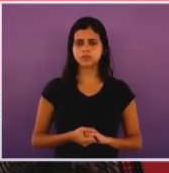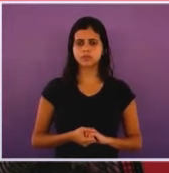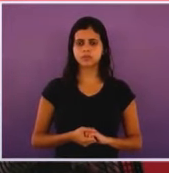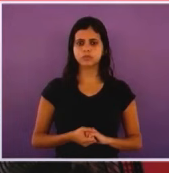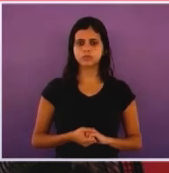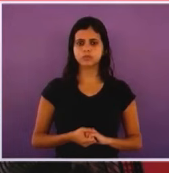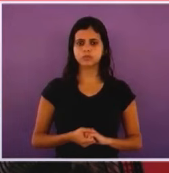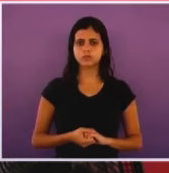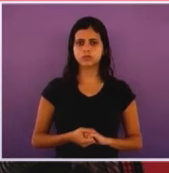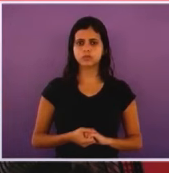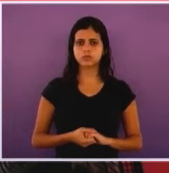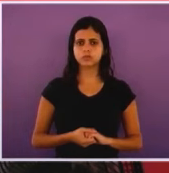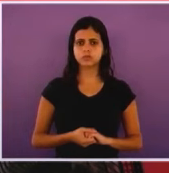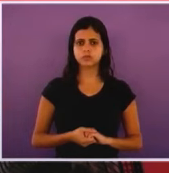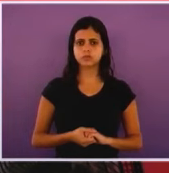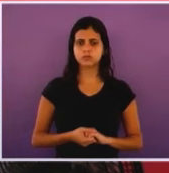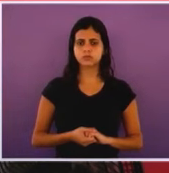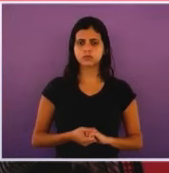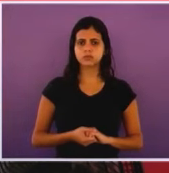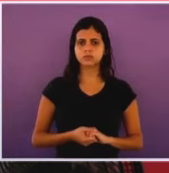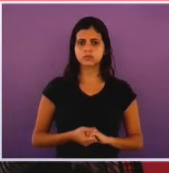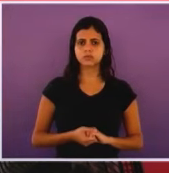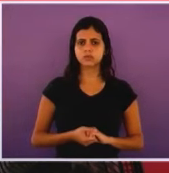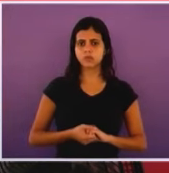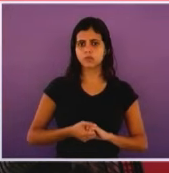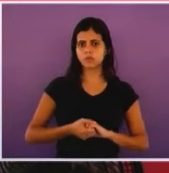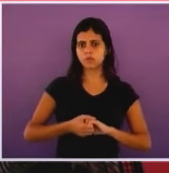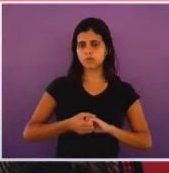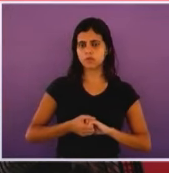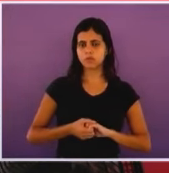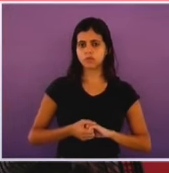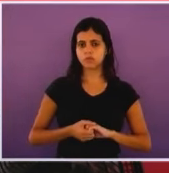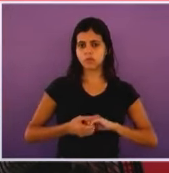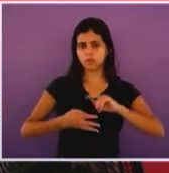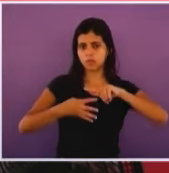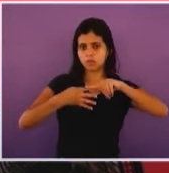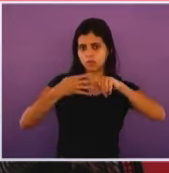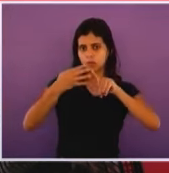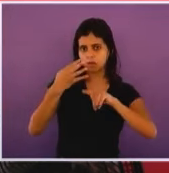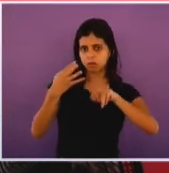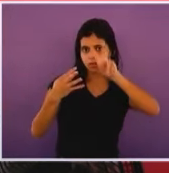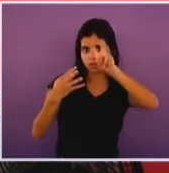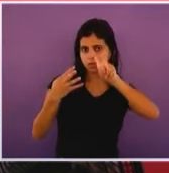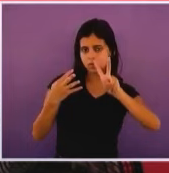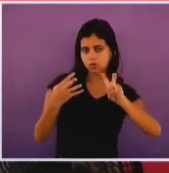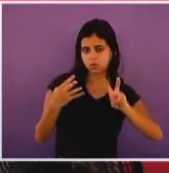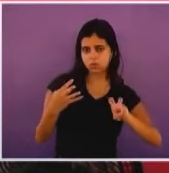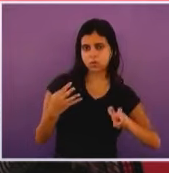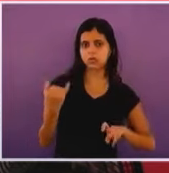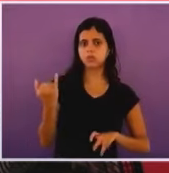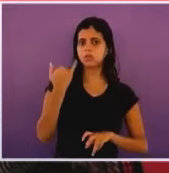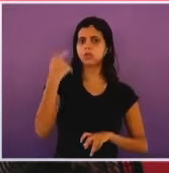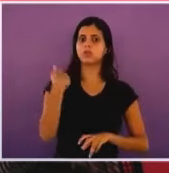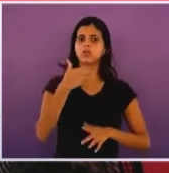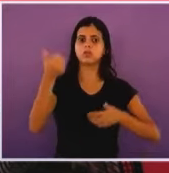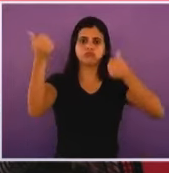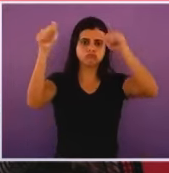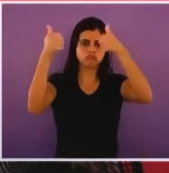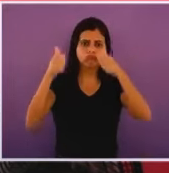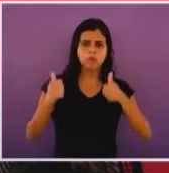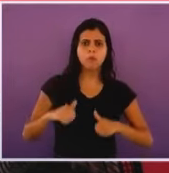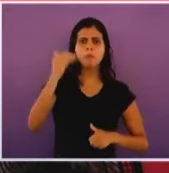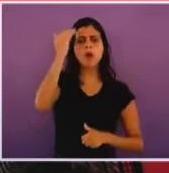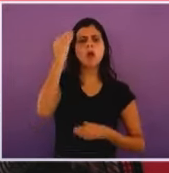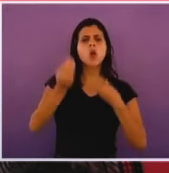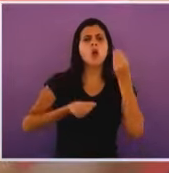Francis's thinking and theology. Quatro escritos que nós precisamos analisar para entender como é o